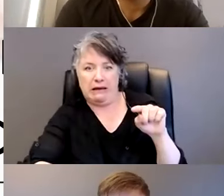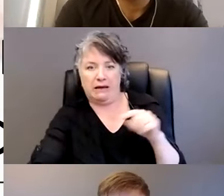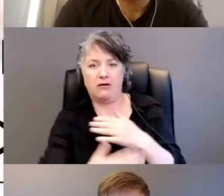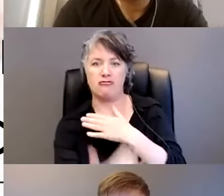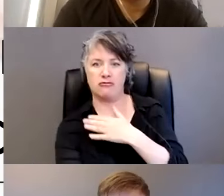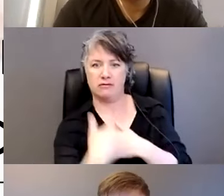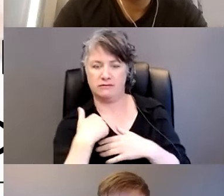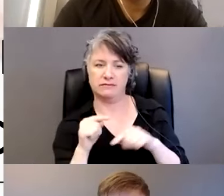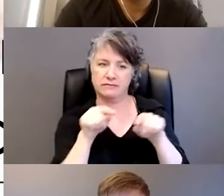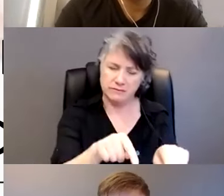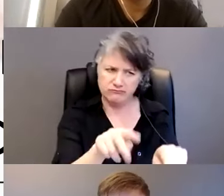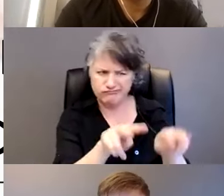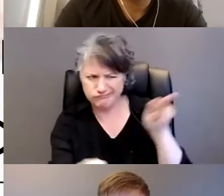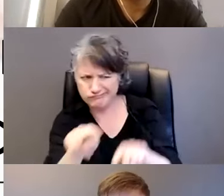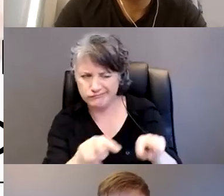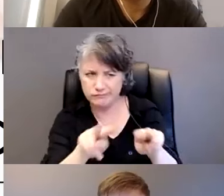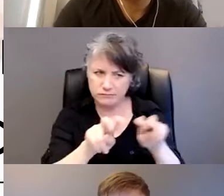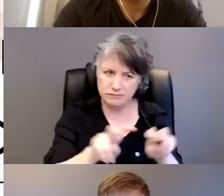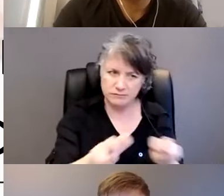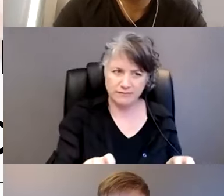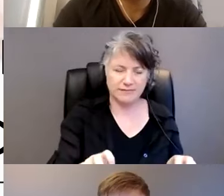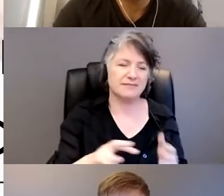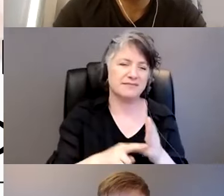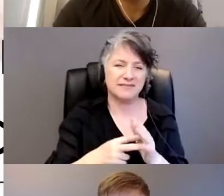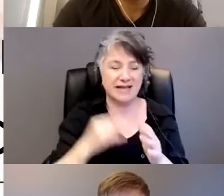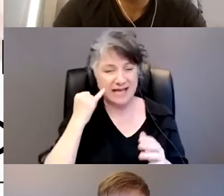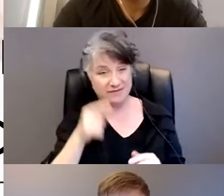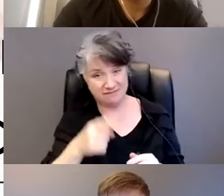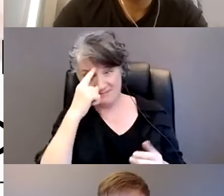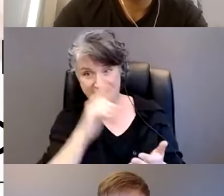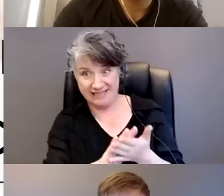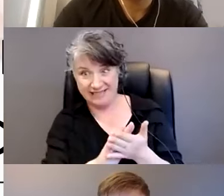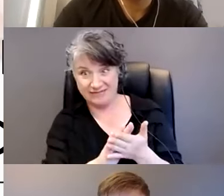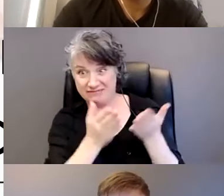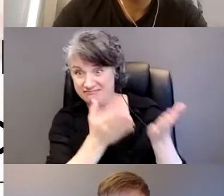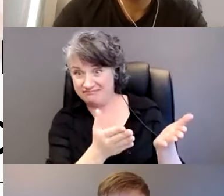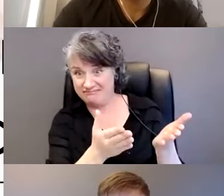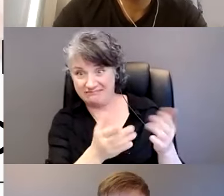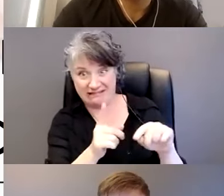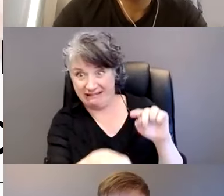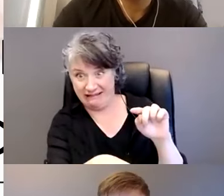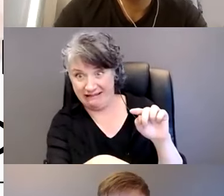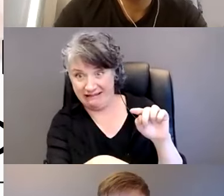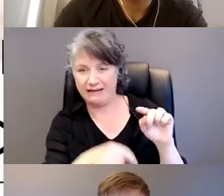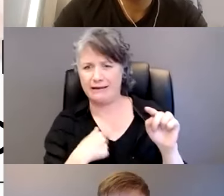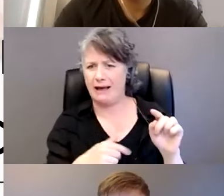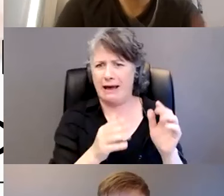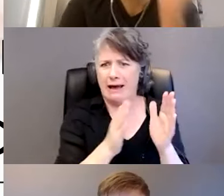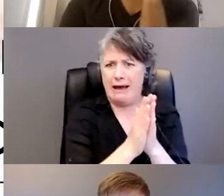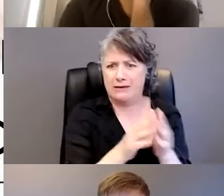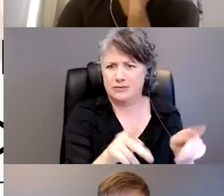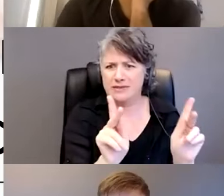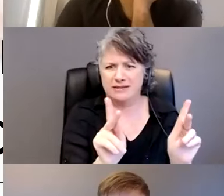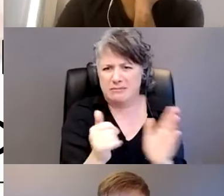decisions. So we can't ask someone we believe in good faith to be incapable. We can't ask them to consent.